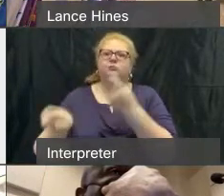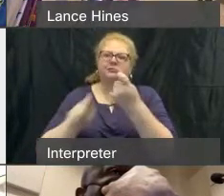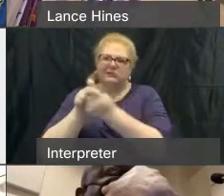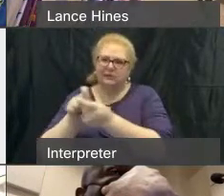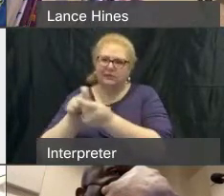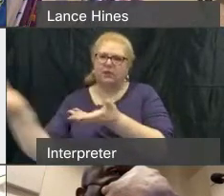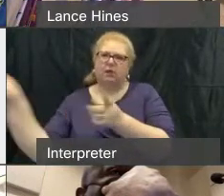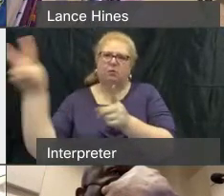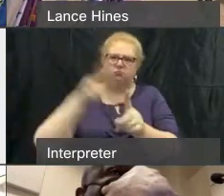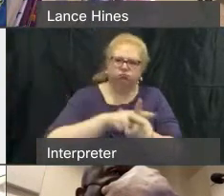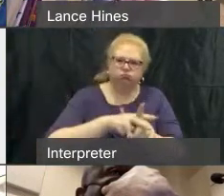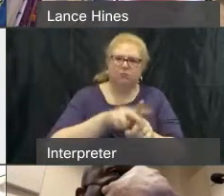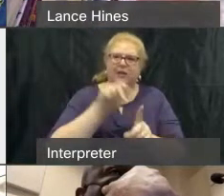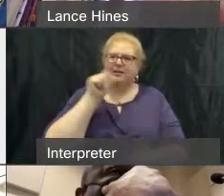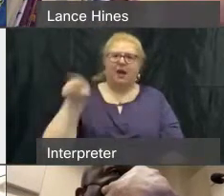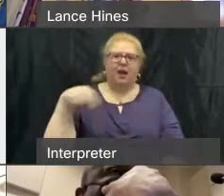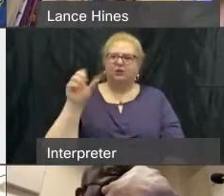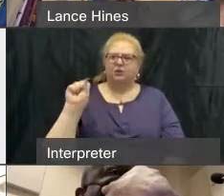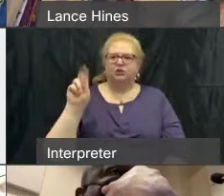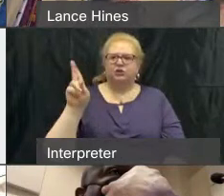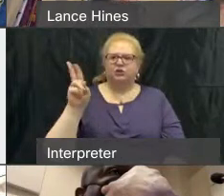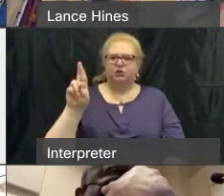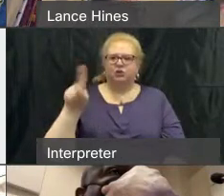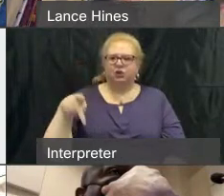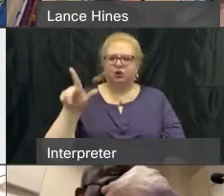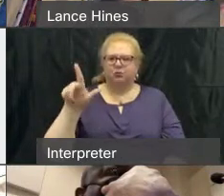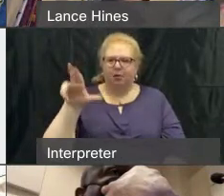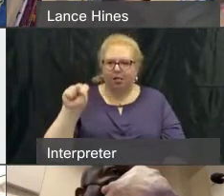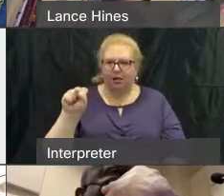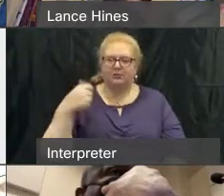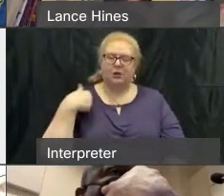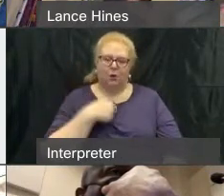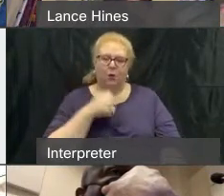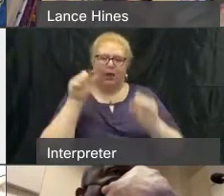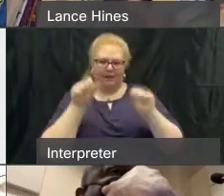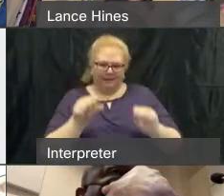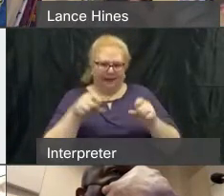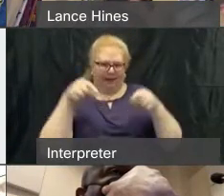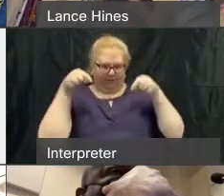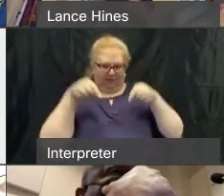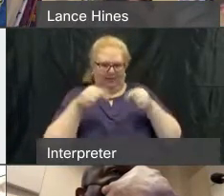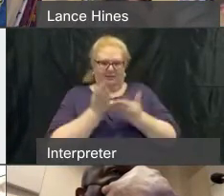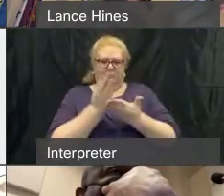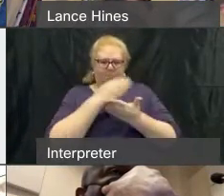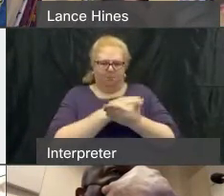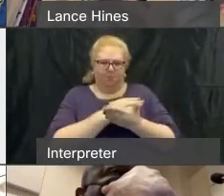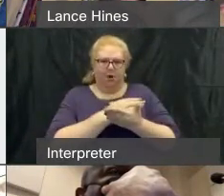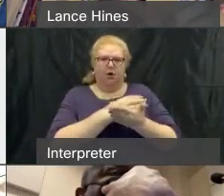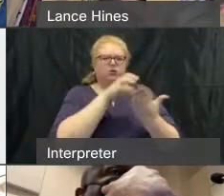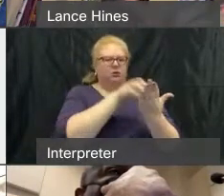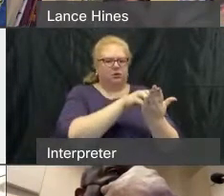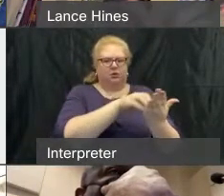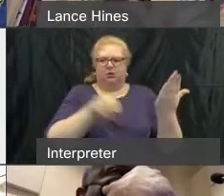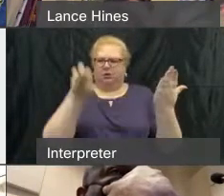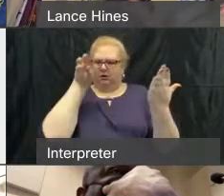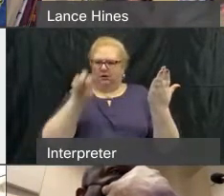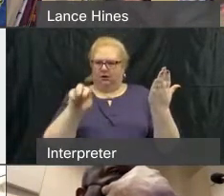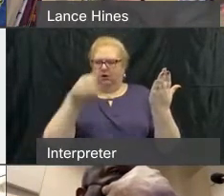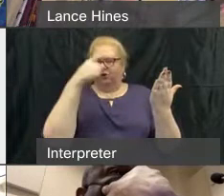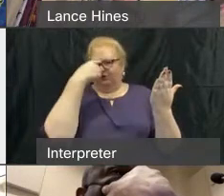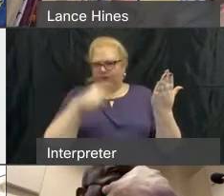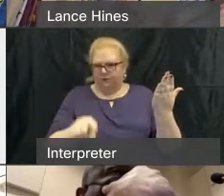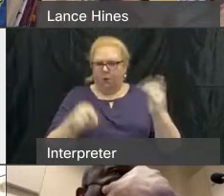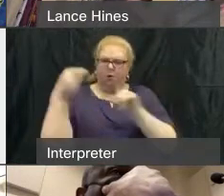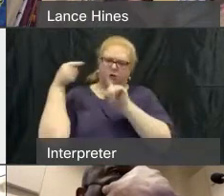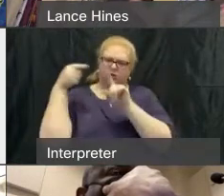surplus funds. We can set aside money in this budget toward targeted community development initiatives